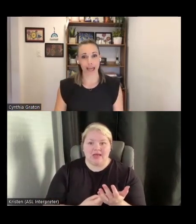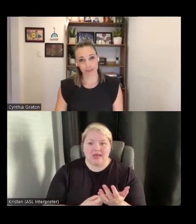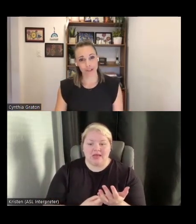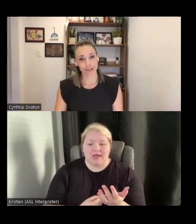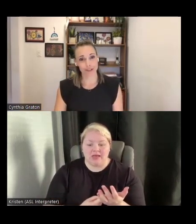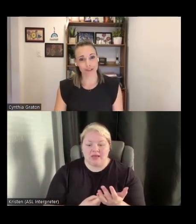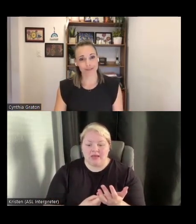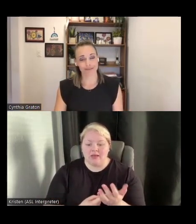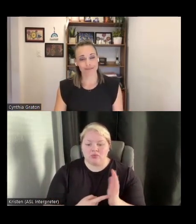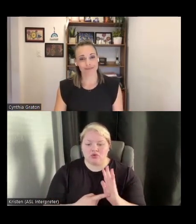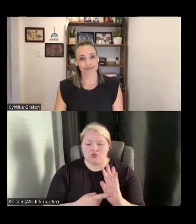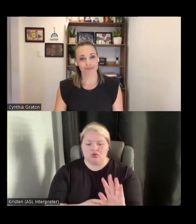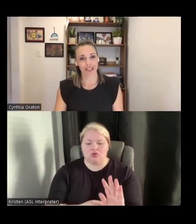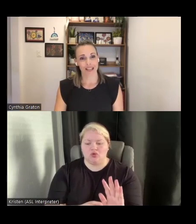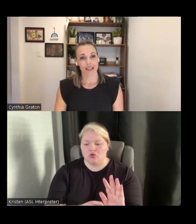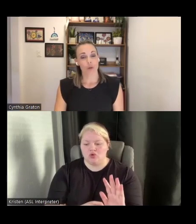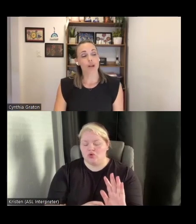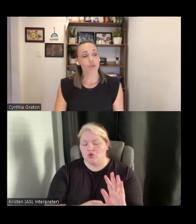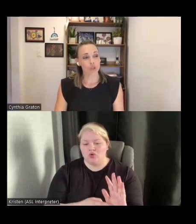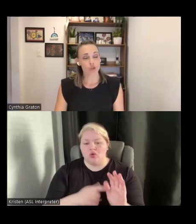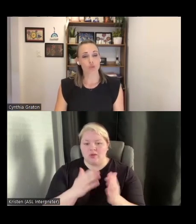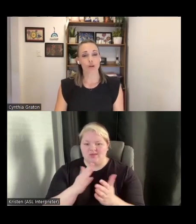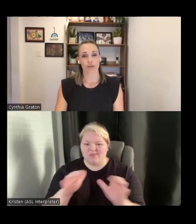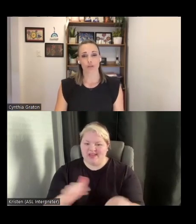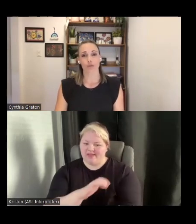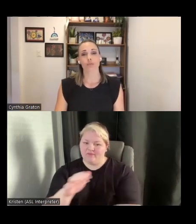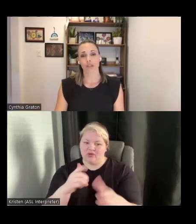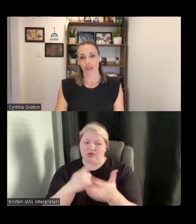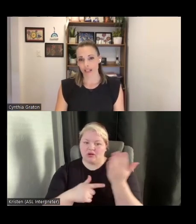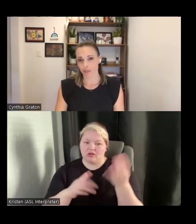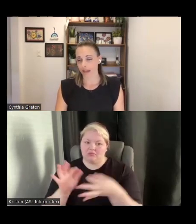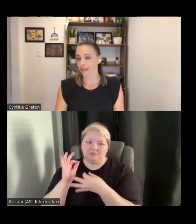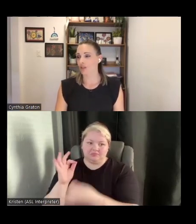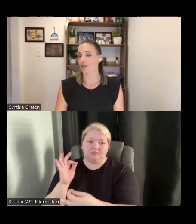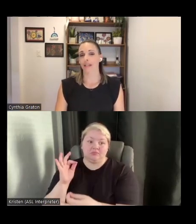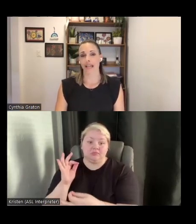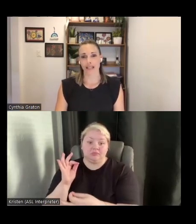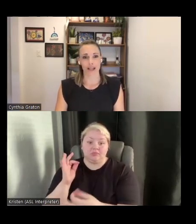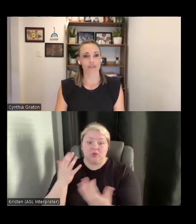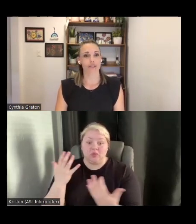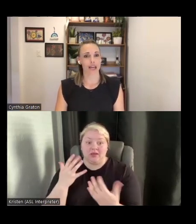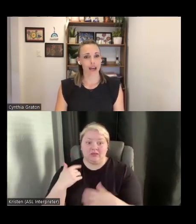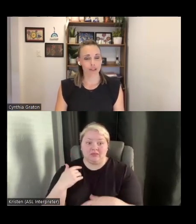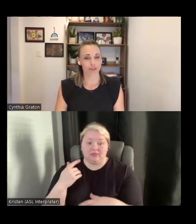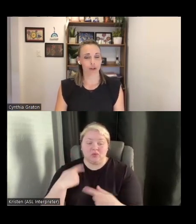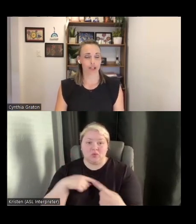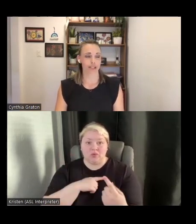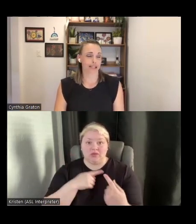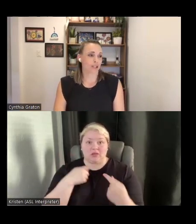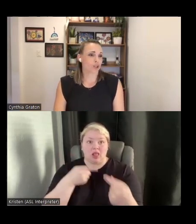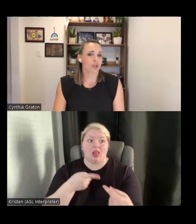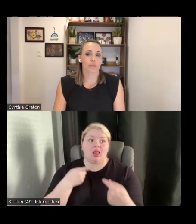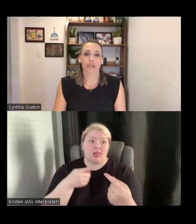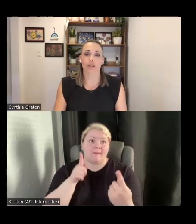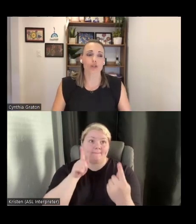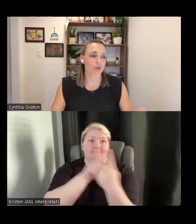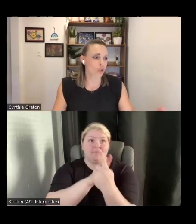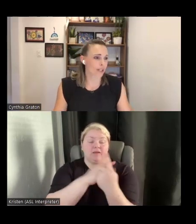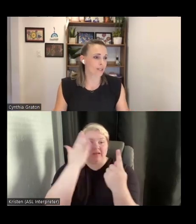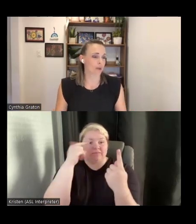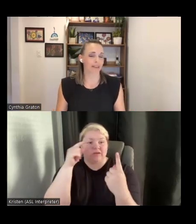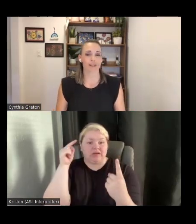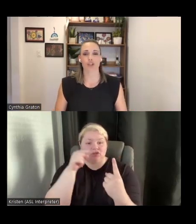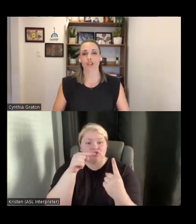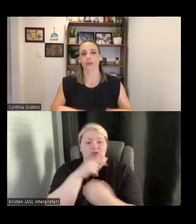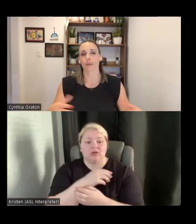ideal behaviors? When we struggle to meet an expectation that life is having for us. And this could be a